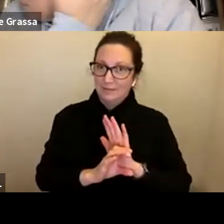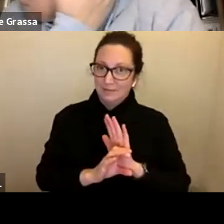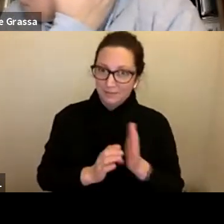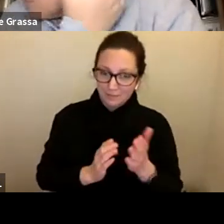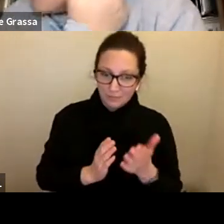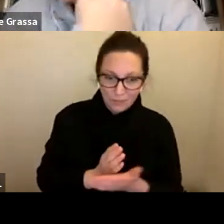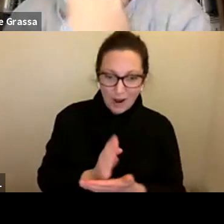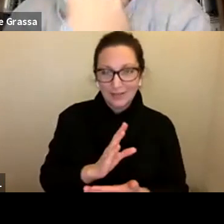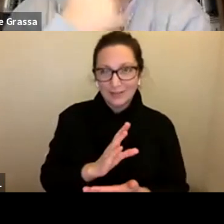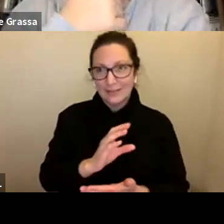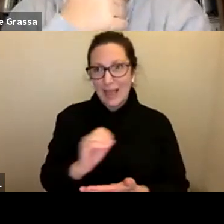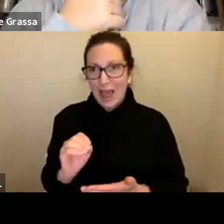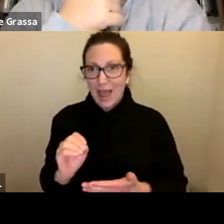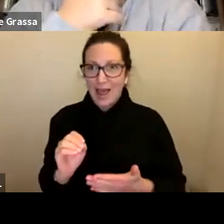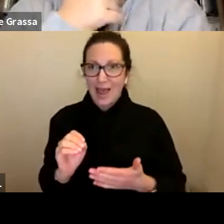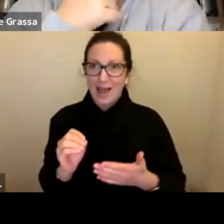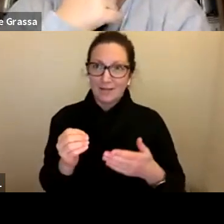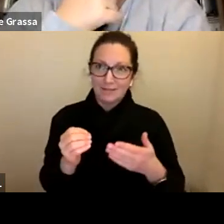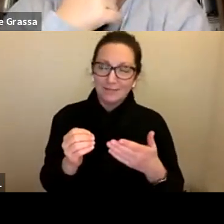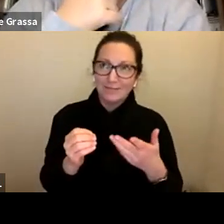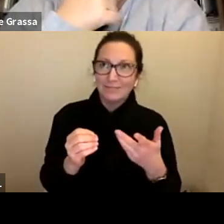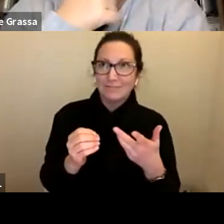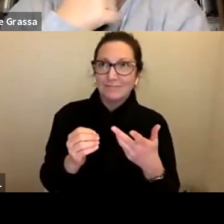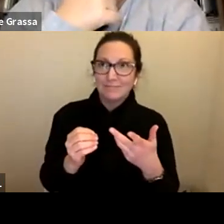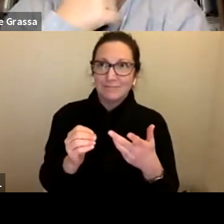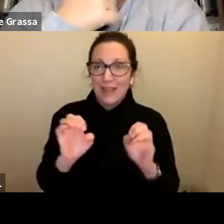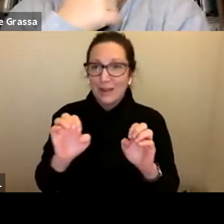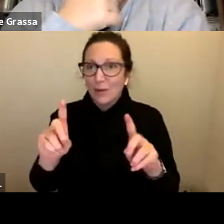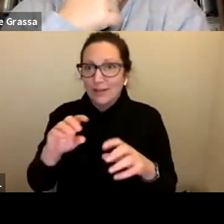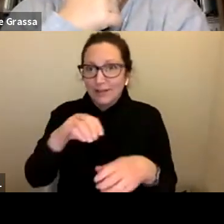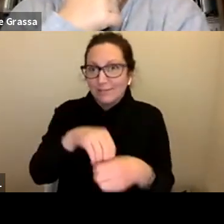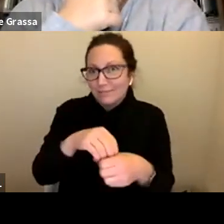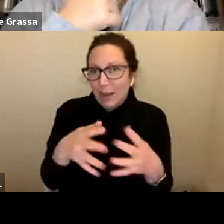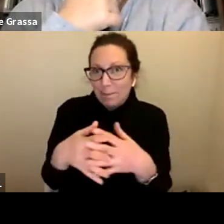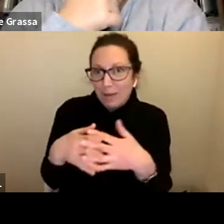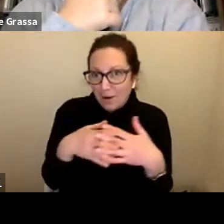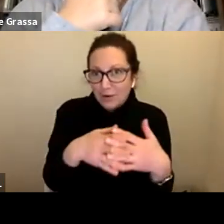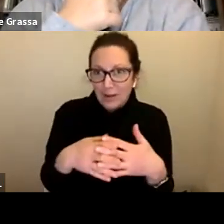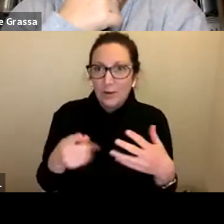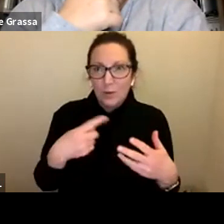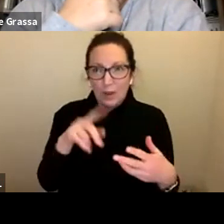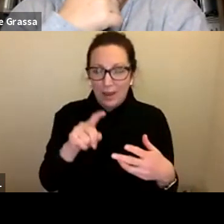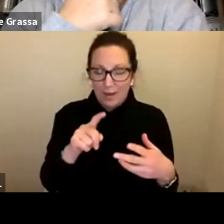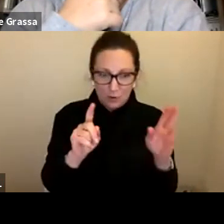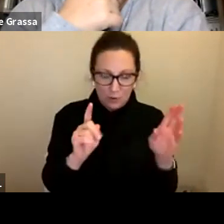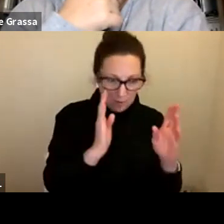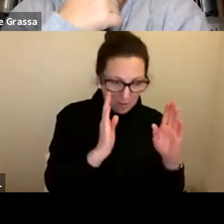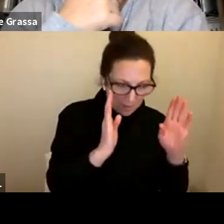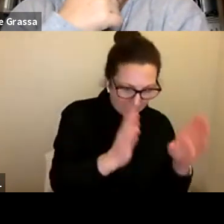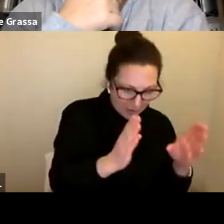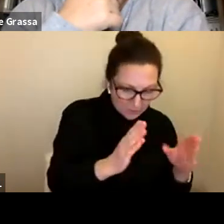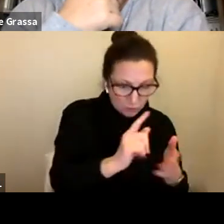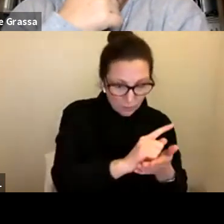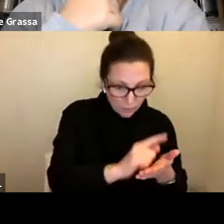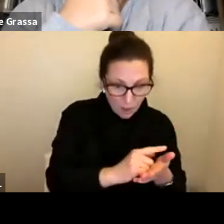I guess what I'm saying is we have to be mindful of both of those voices, both of those guardrails. They're going to be accompanying